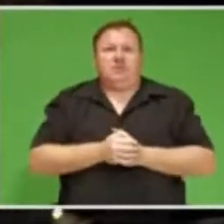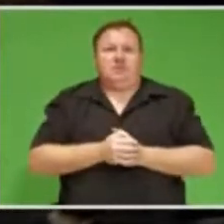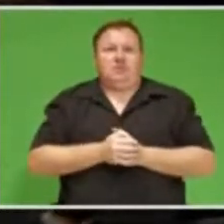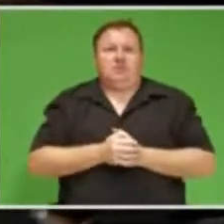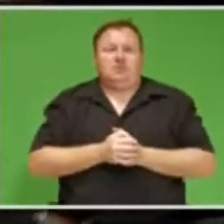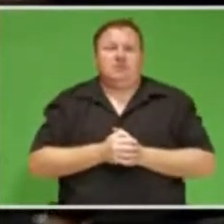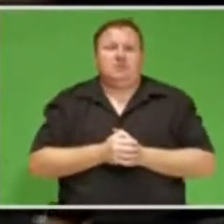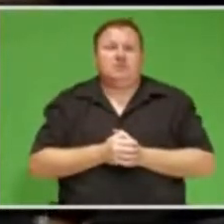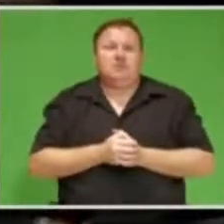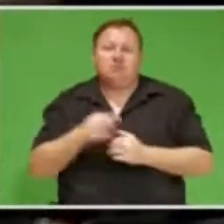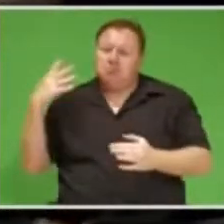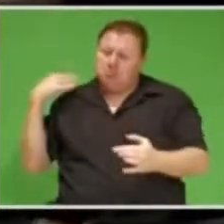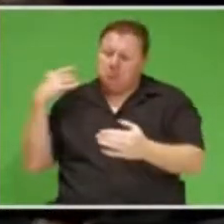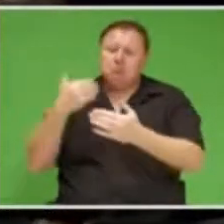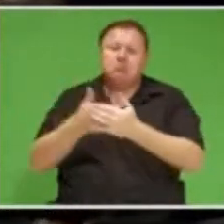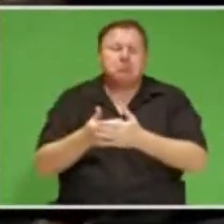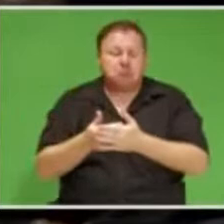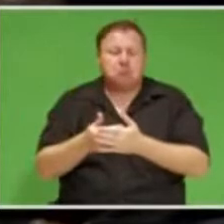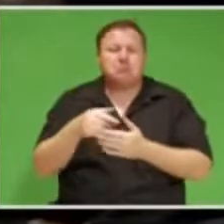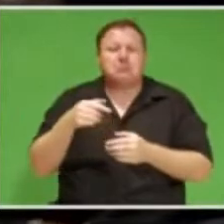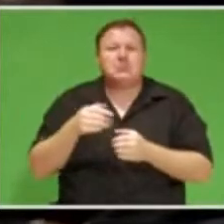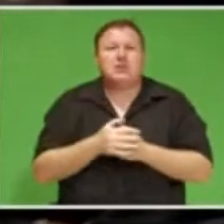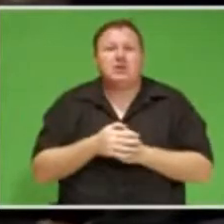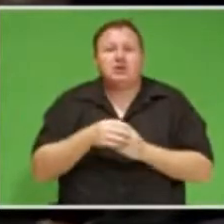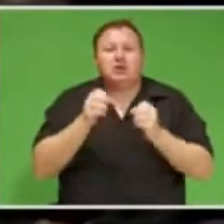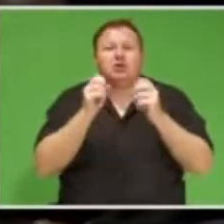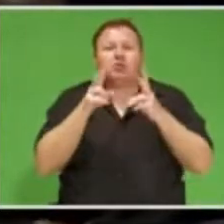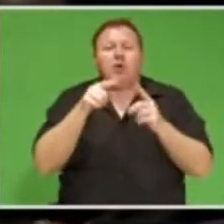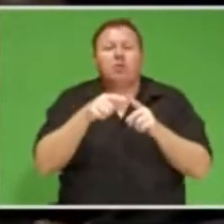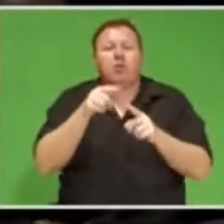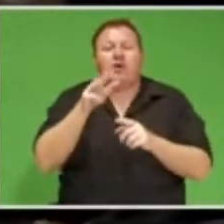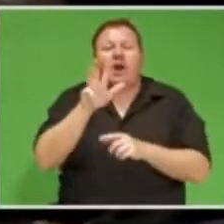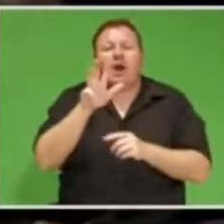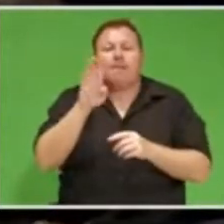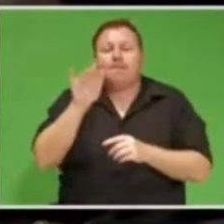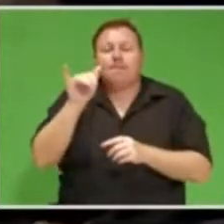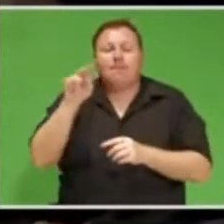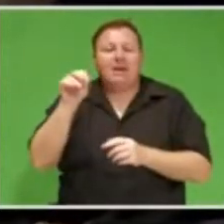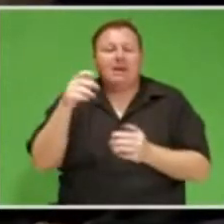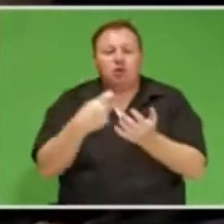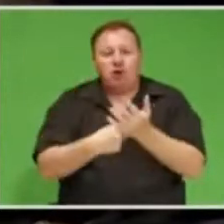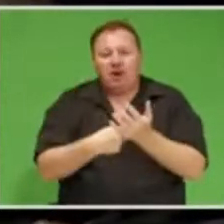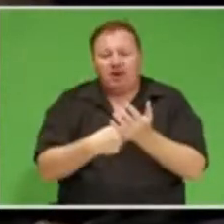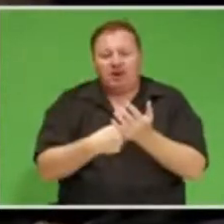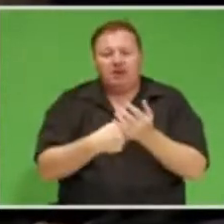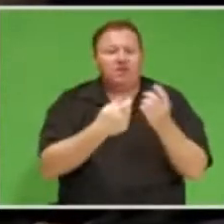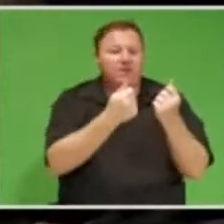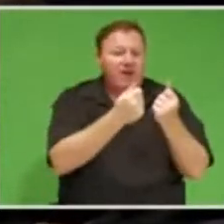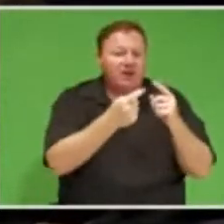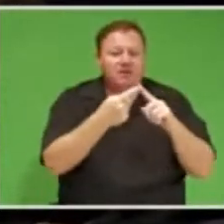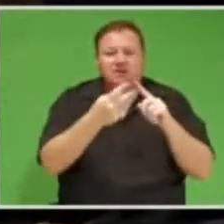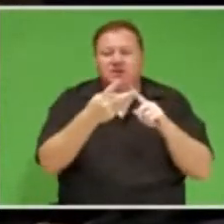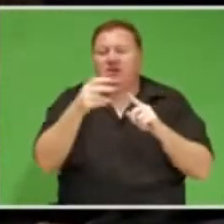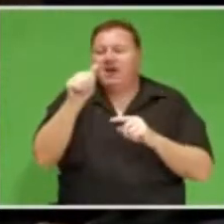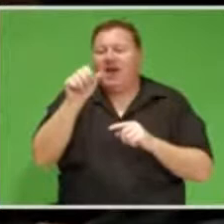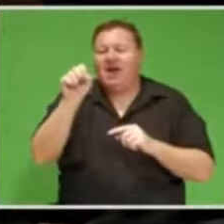To date, 12.9 billion rand of funds and assets have been